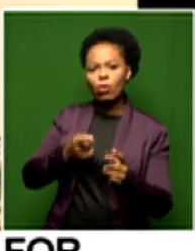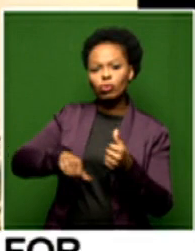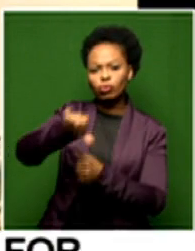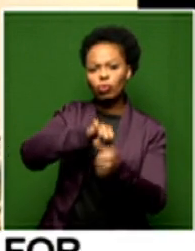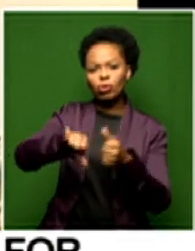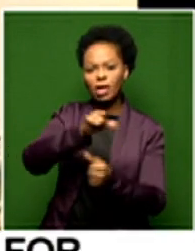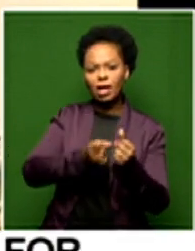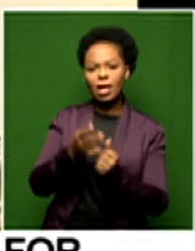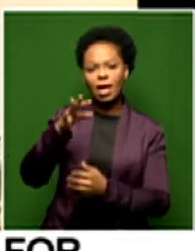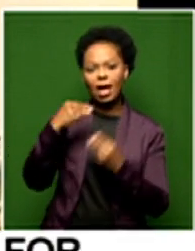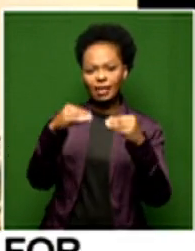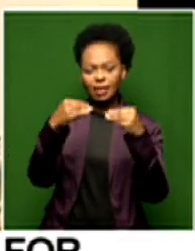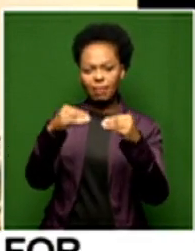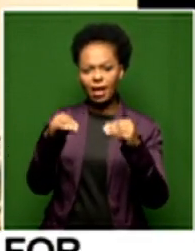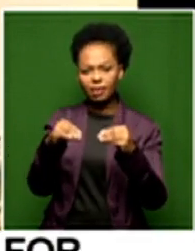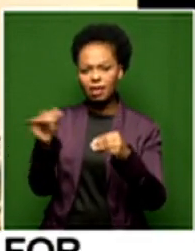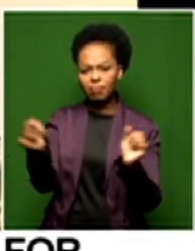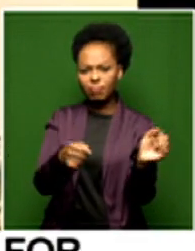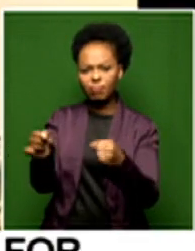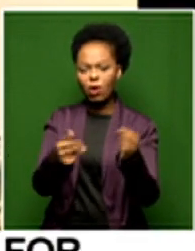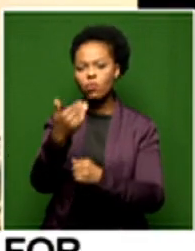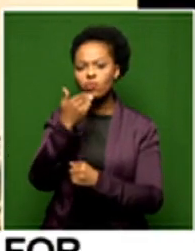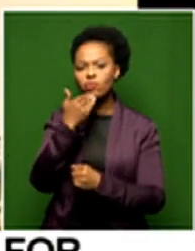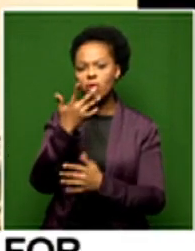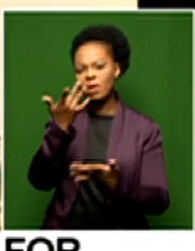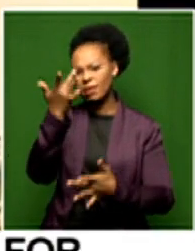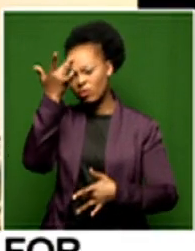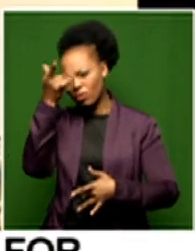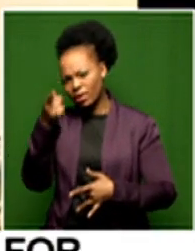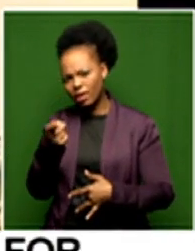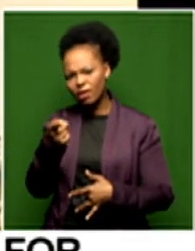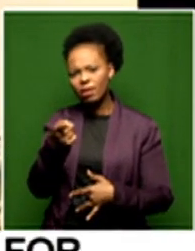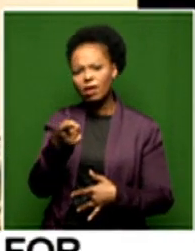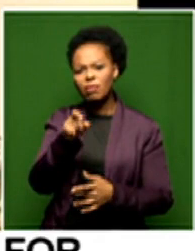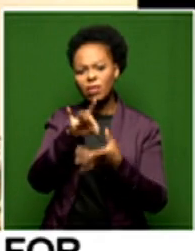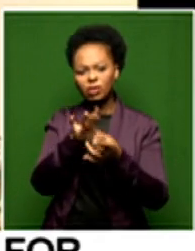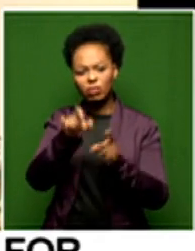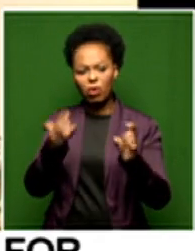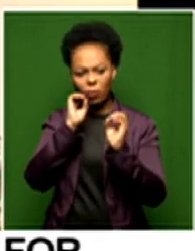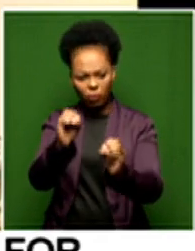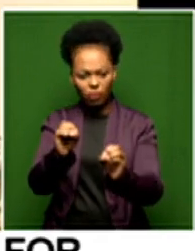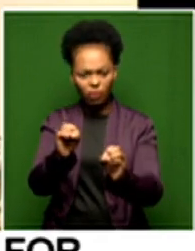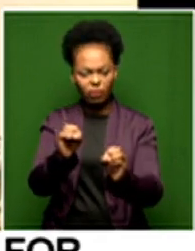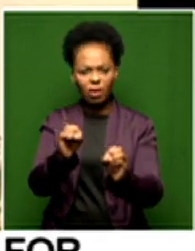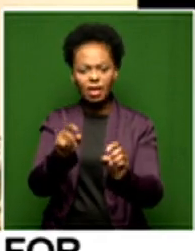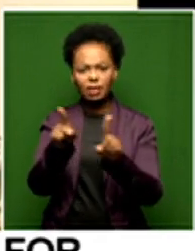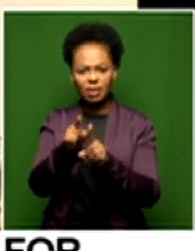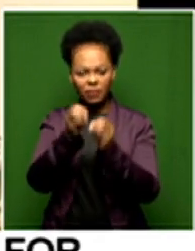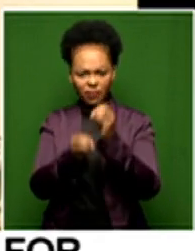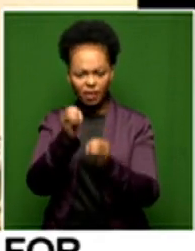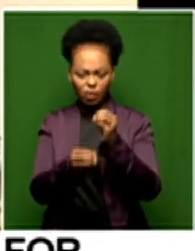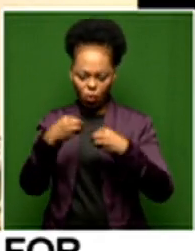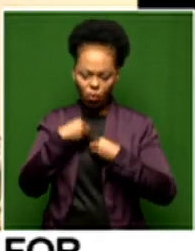enterprises, employs only chronic homeless individuals who, through that work, can uplift themselves and fix their